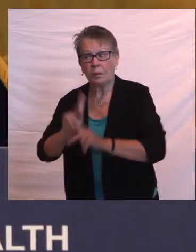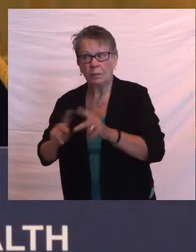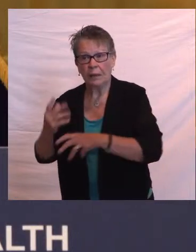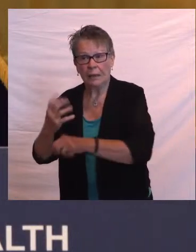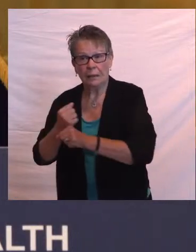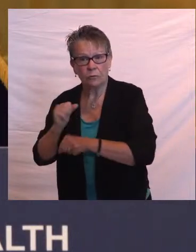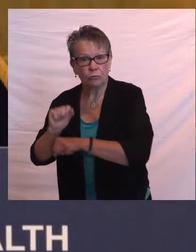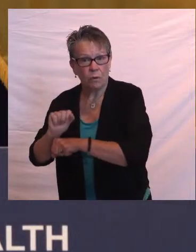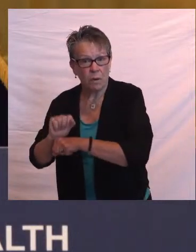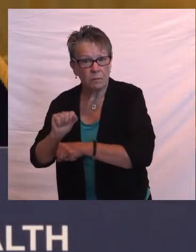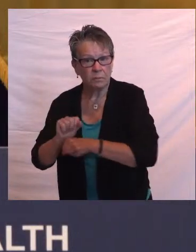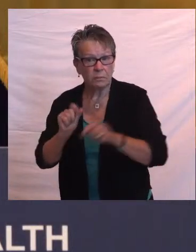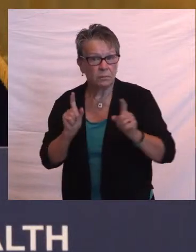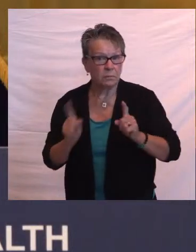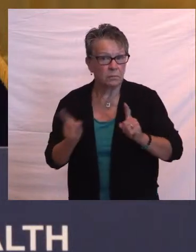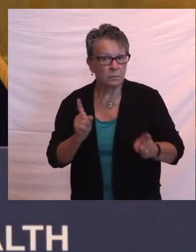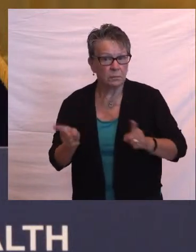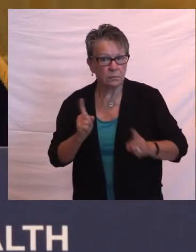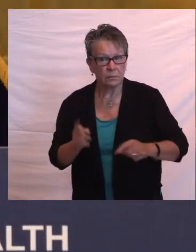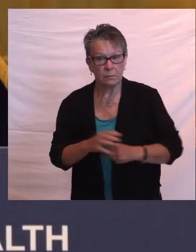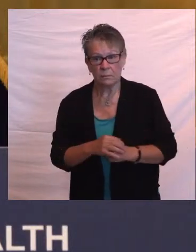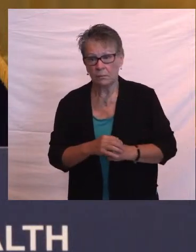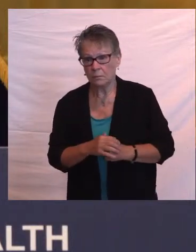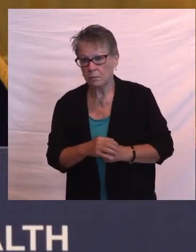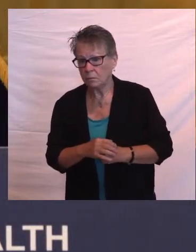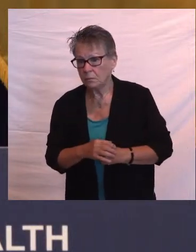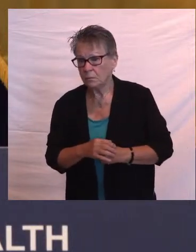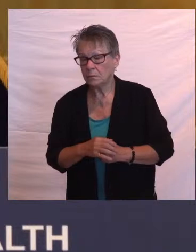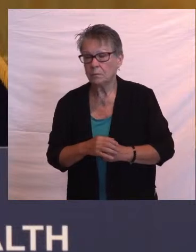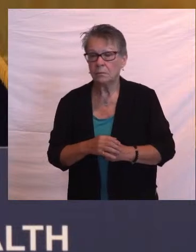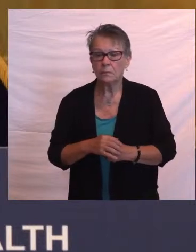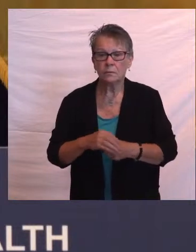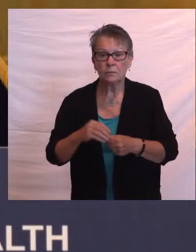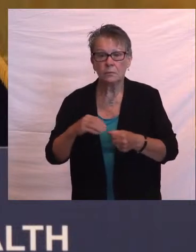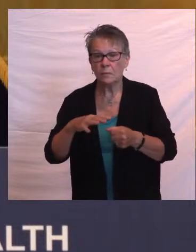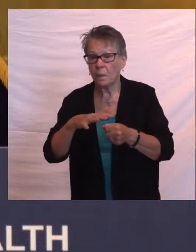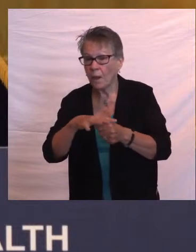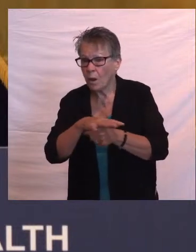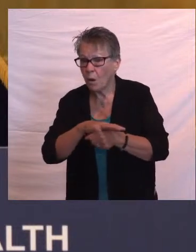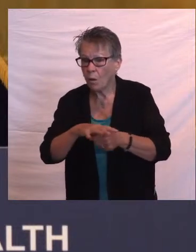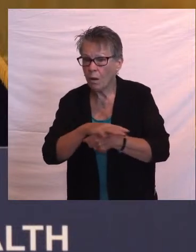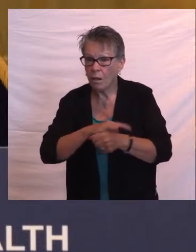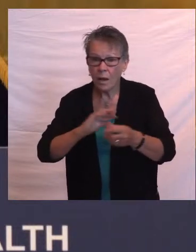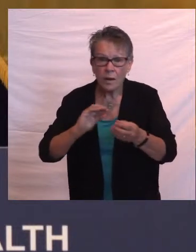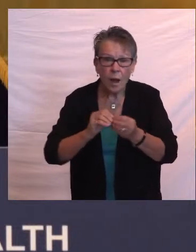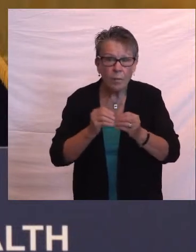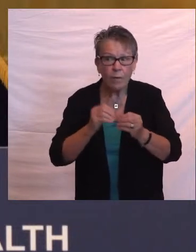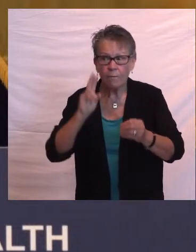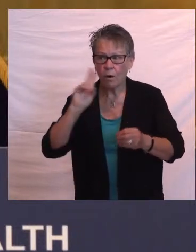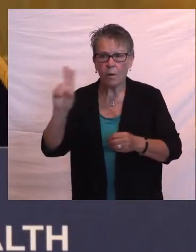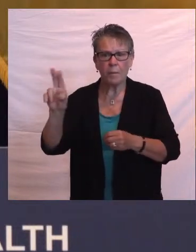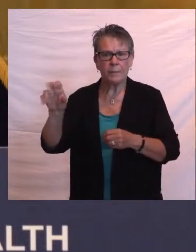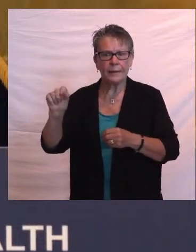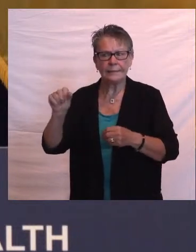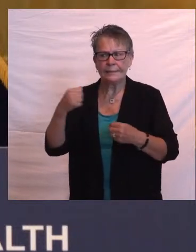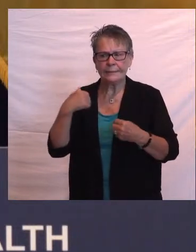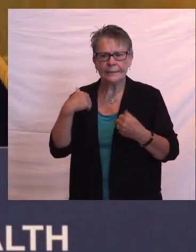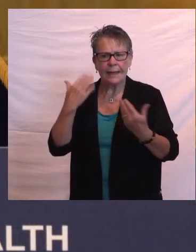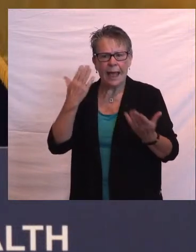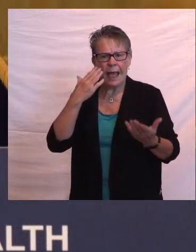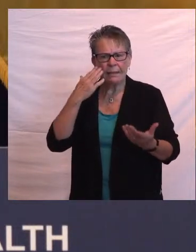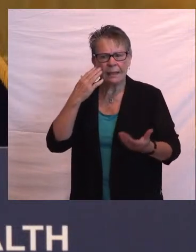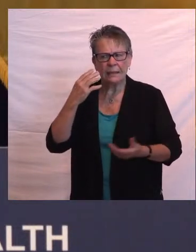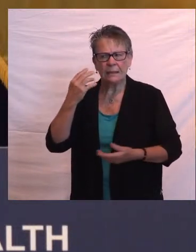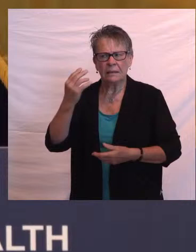Alex Altman is with us. We can get back to you. We know that at the peak there were 7,000 students impacted, or Dan Bryan, can be one of the